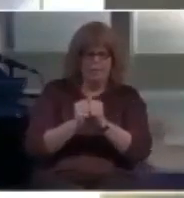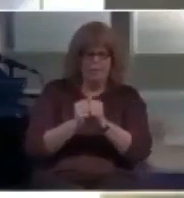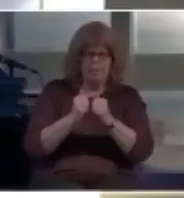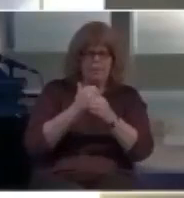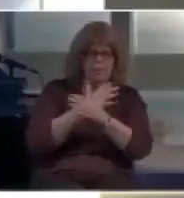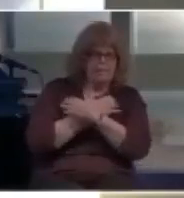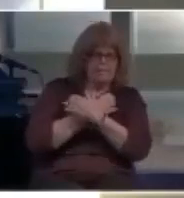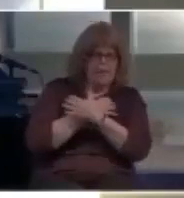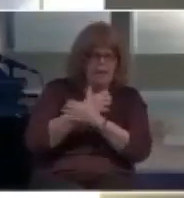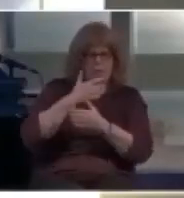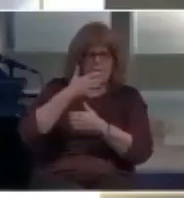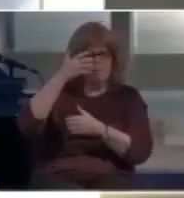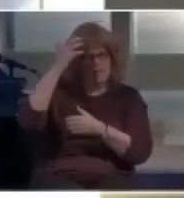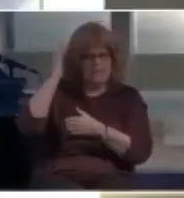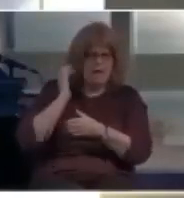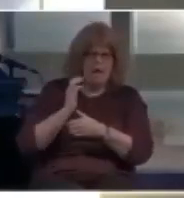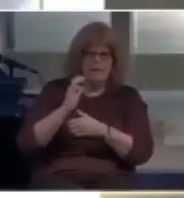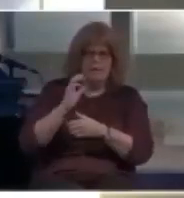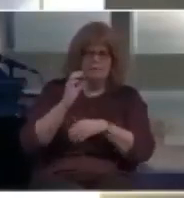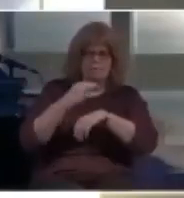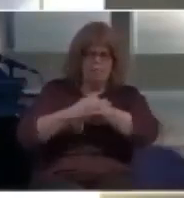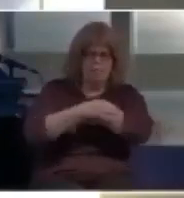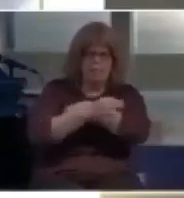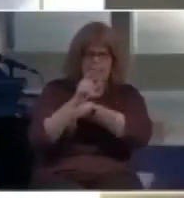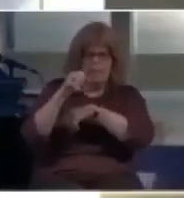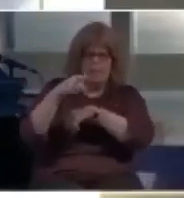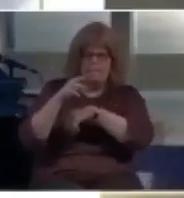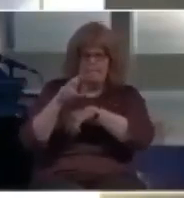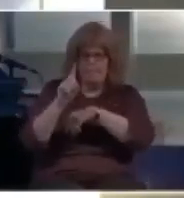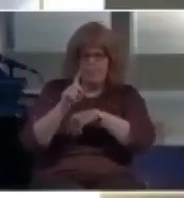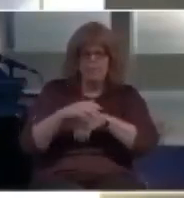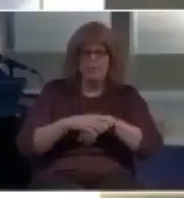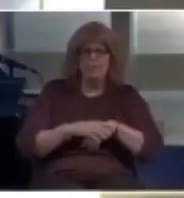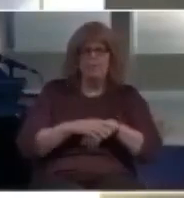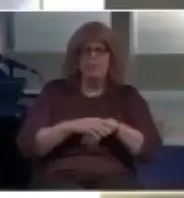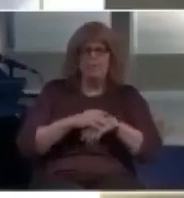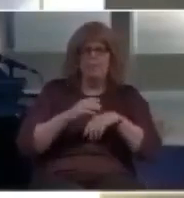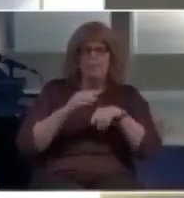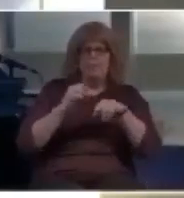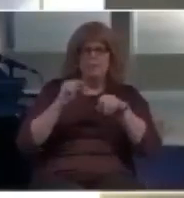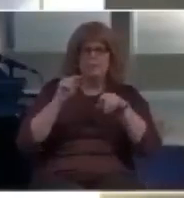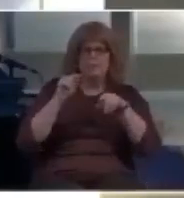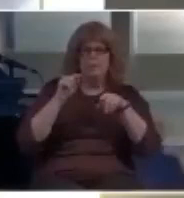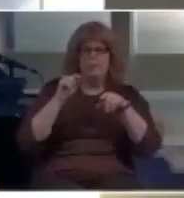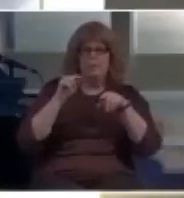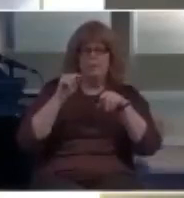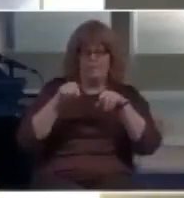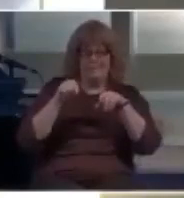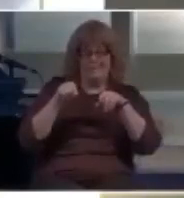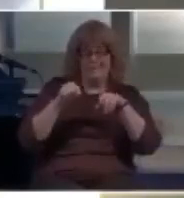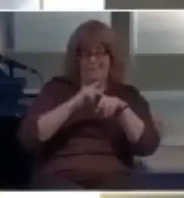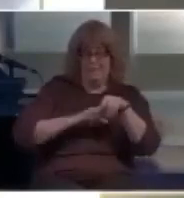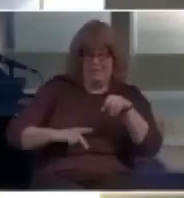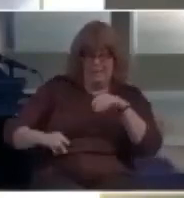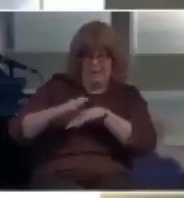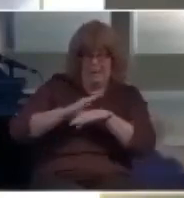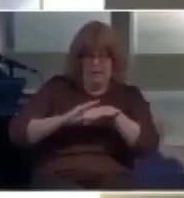bear, the lion, the leopard, etc., he is saying that this kingdom that